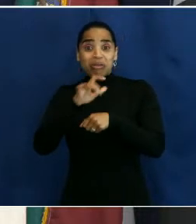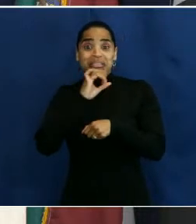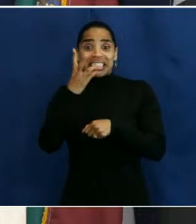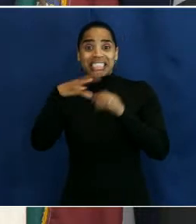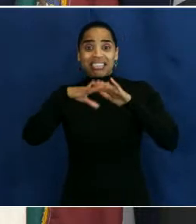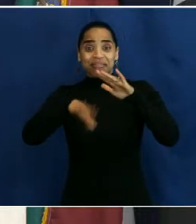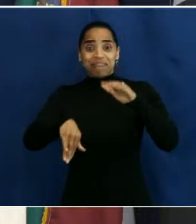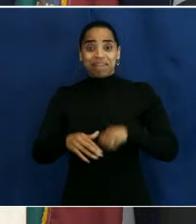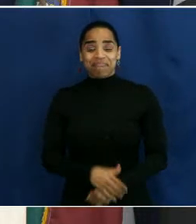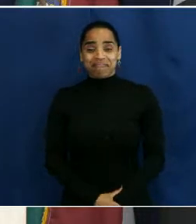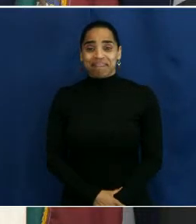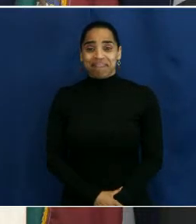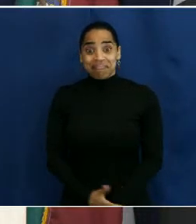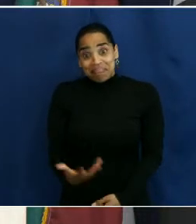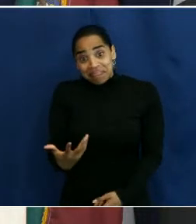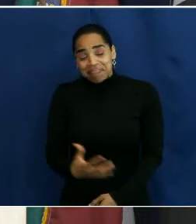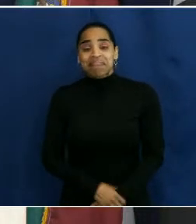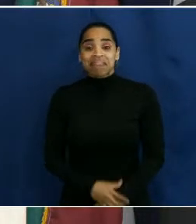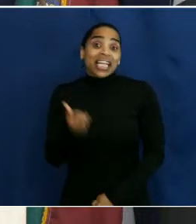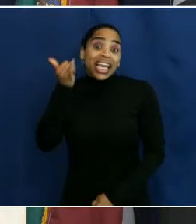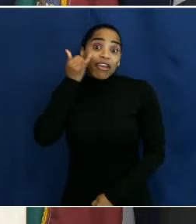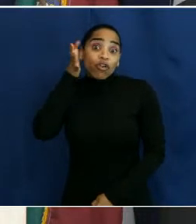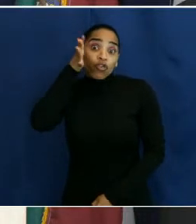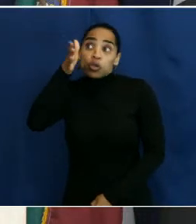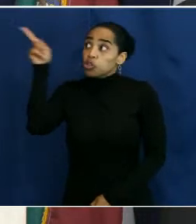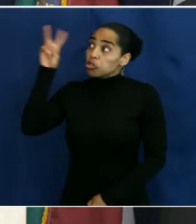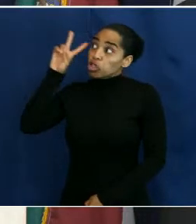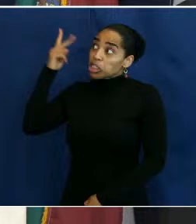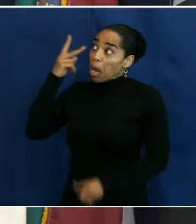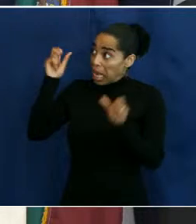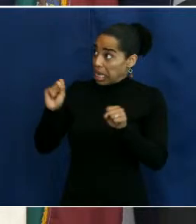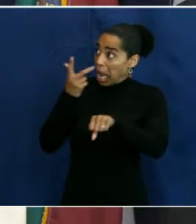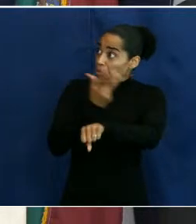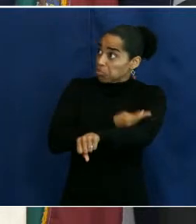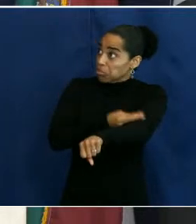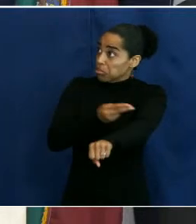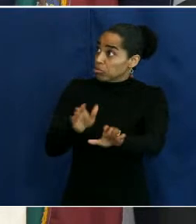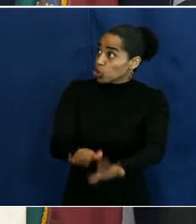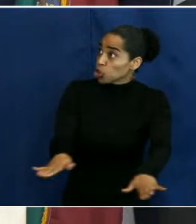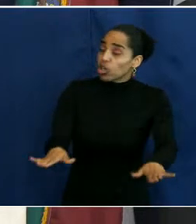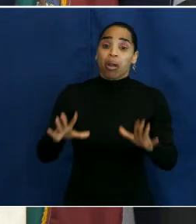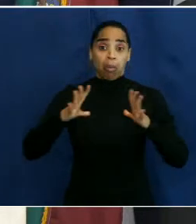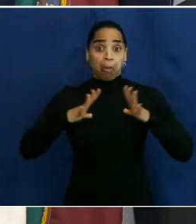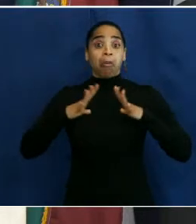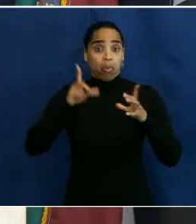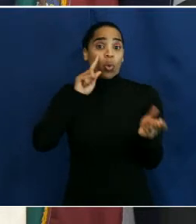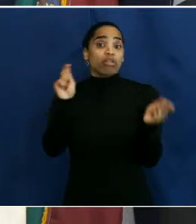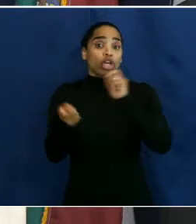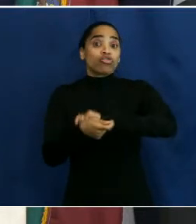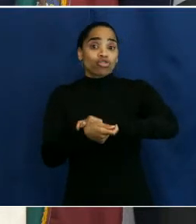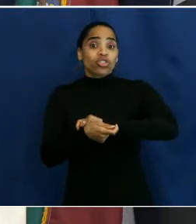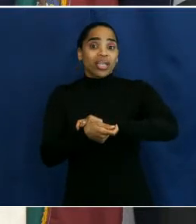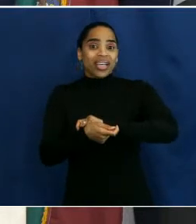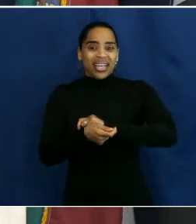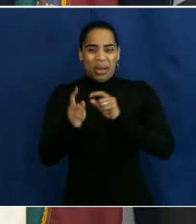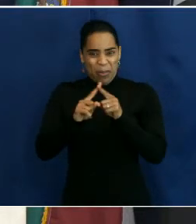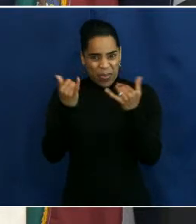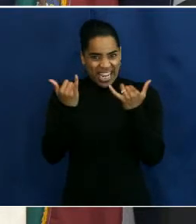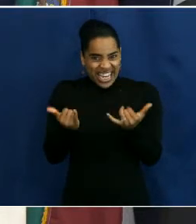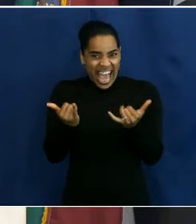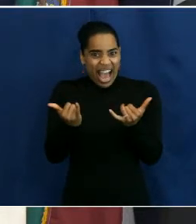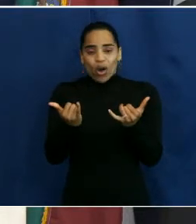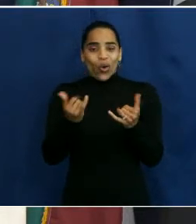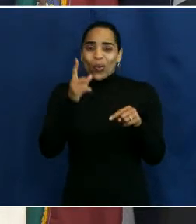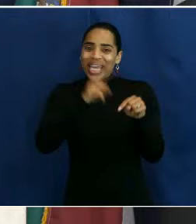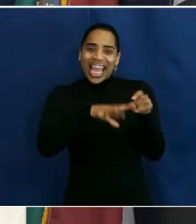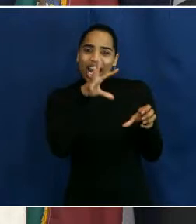receive. I think at some point if that changes, then that goal could change. But you can't. It's hard to set a goal to say vaccinate X percent